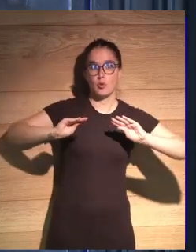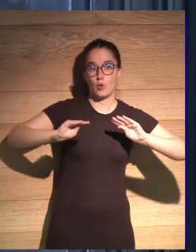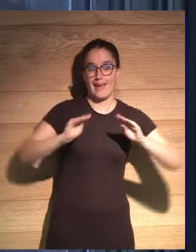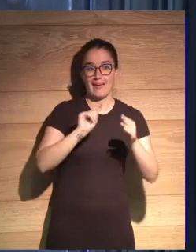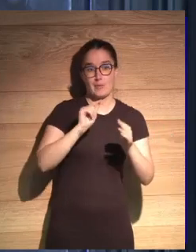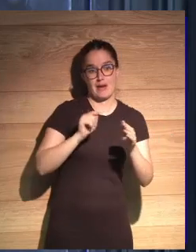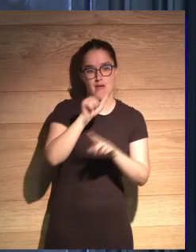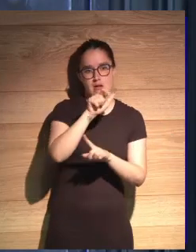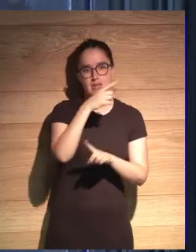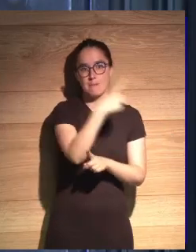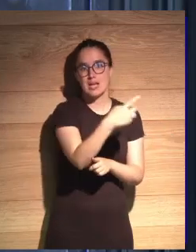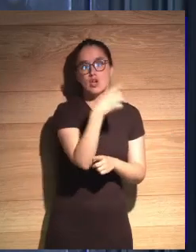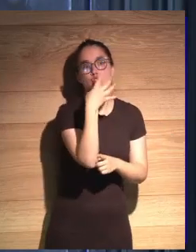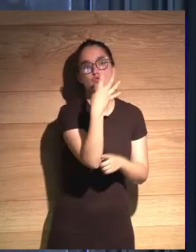the